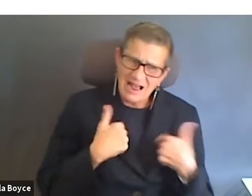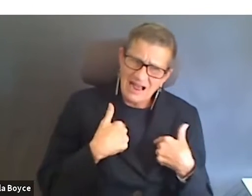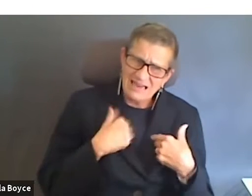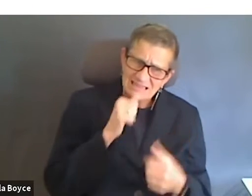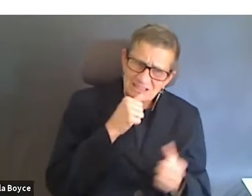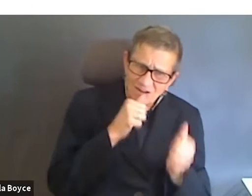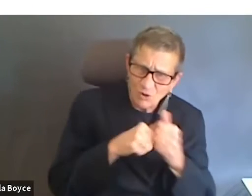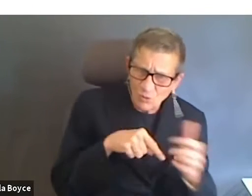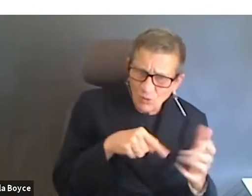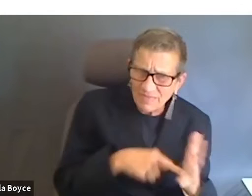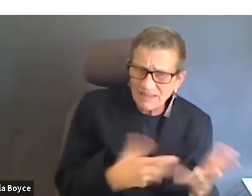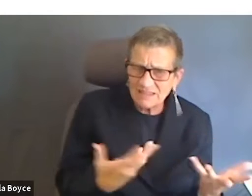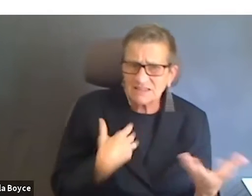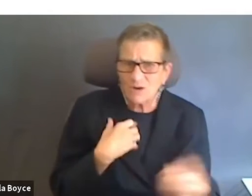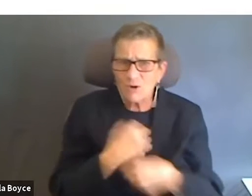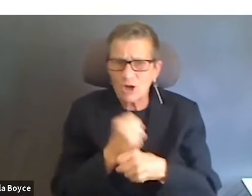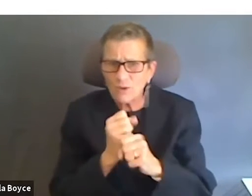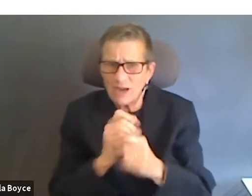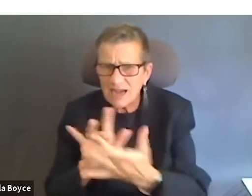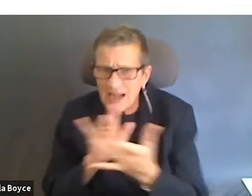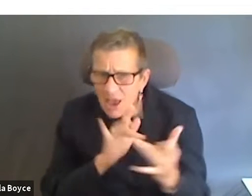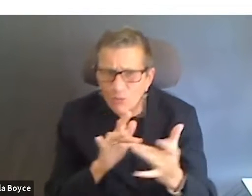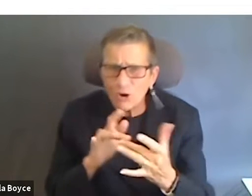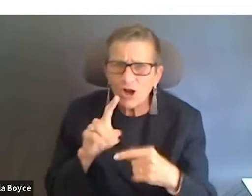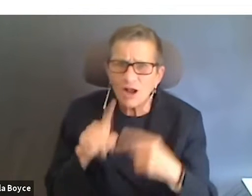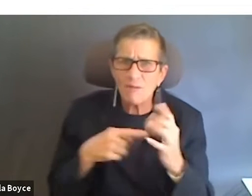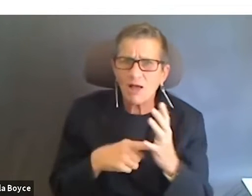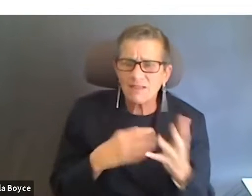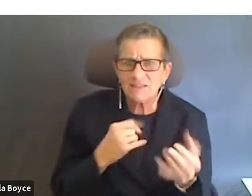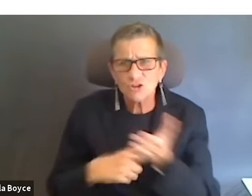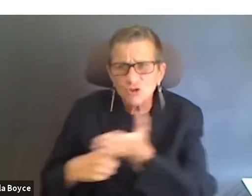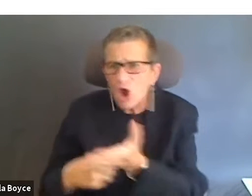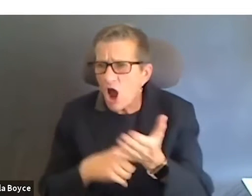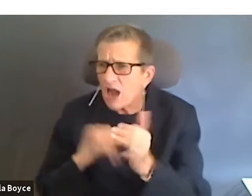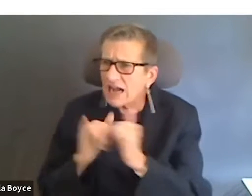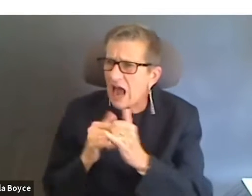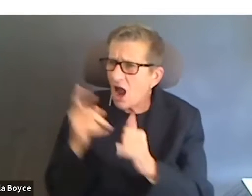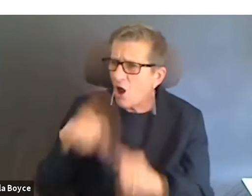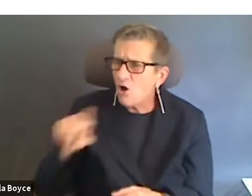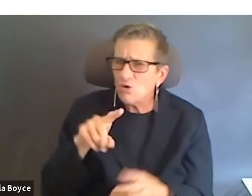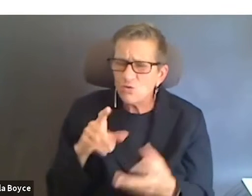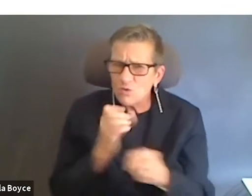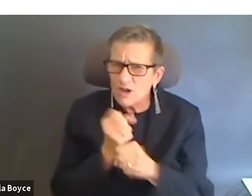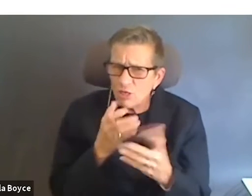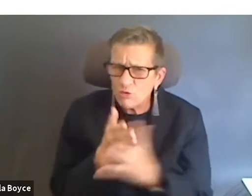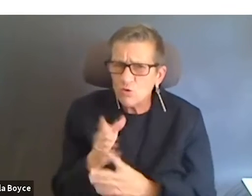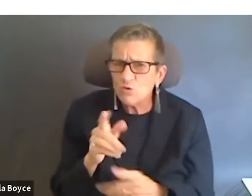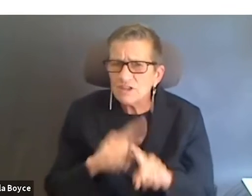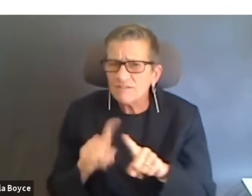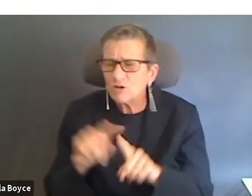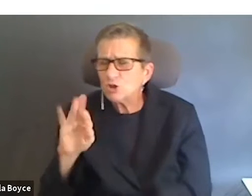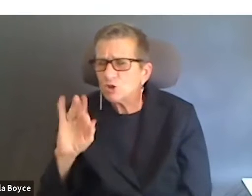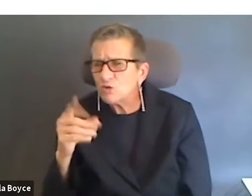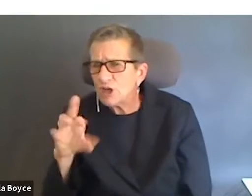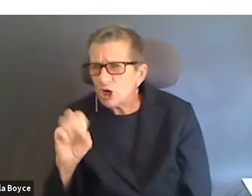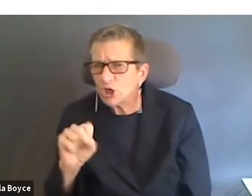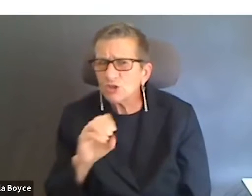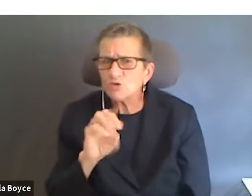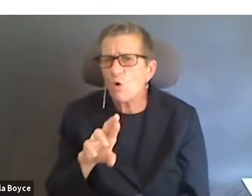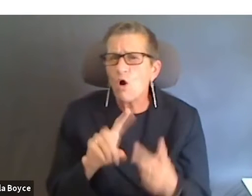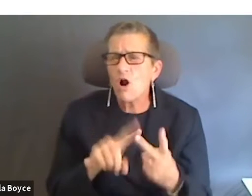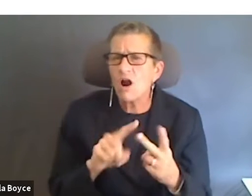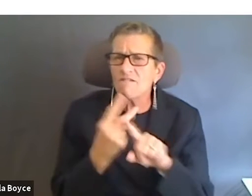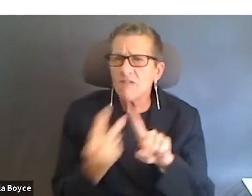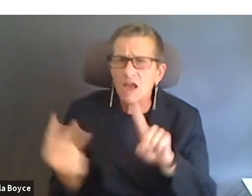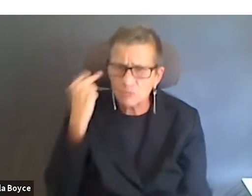to create a network to talk to people about this and how they navigate different triggers or flashbacks in the workplace. And